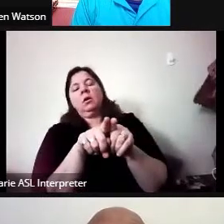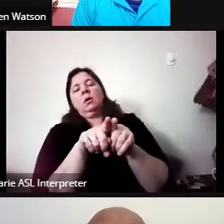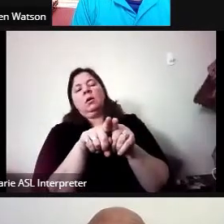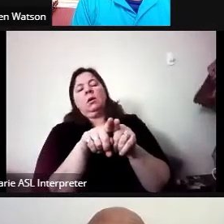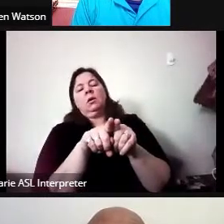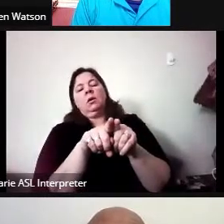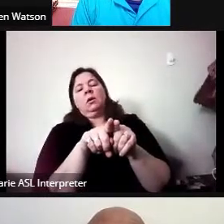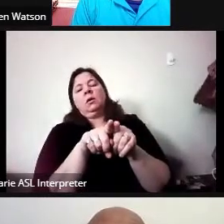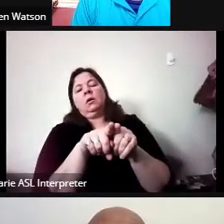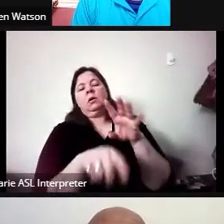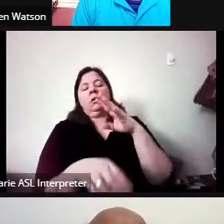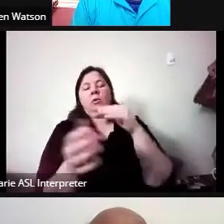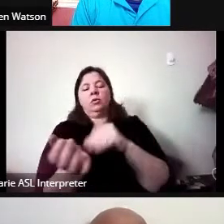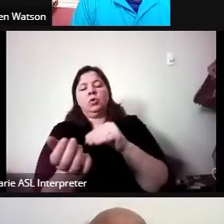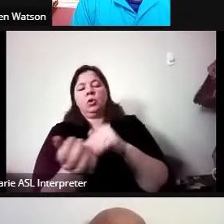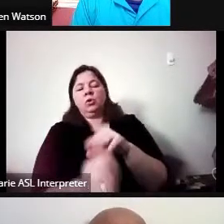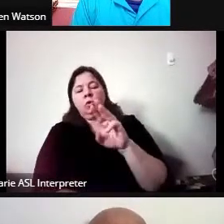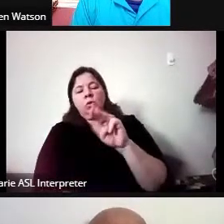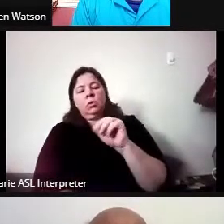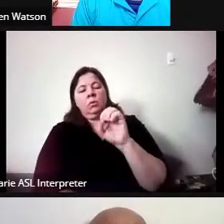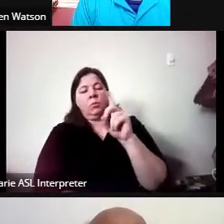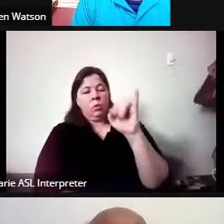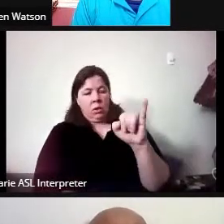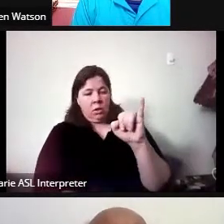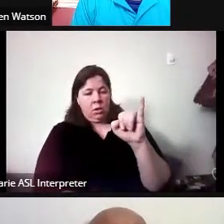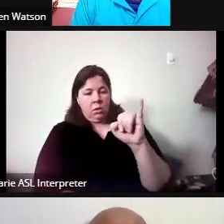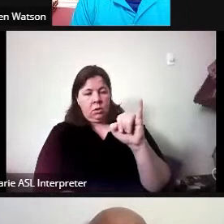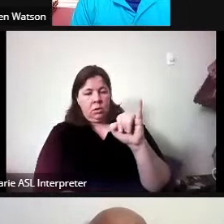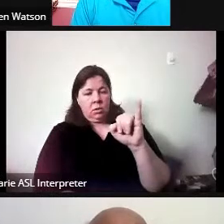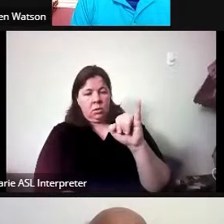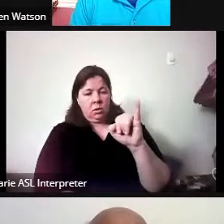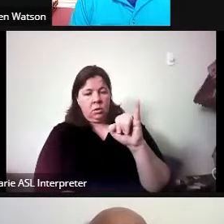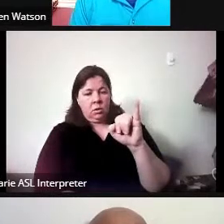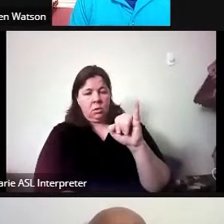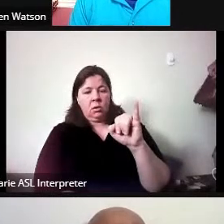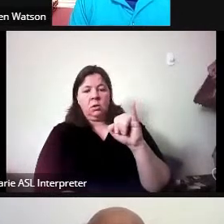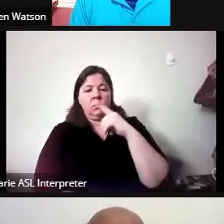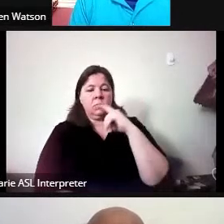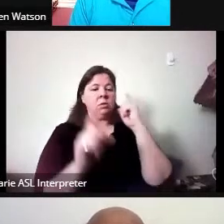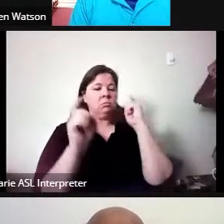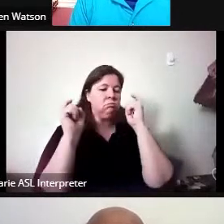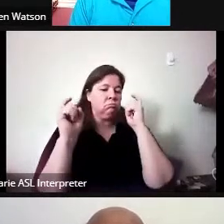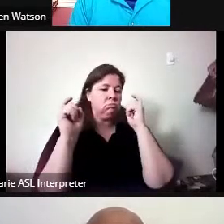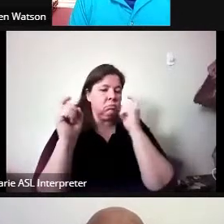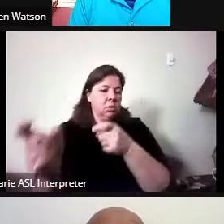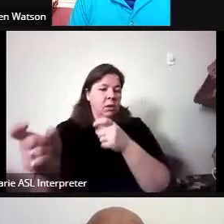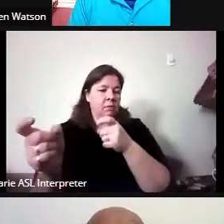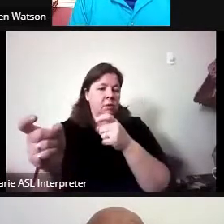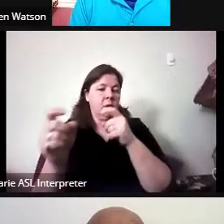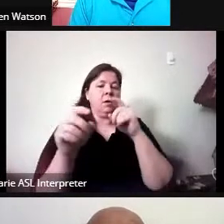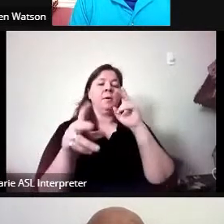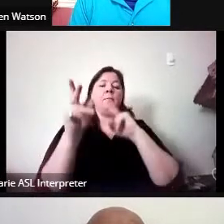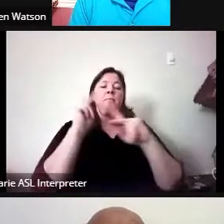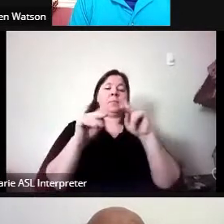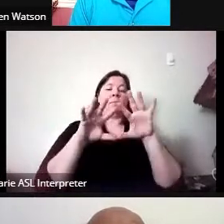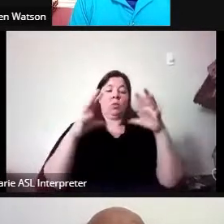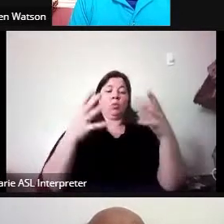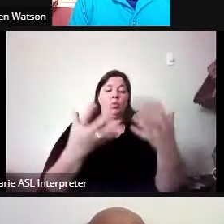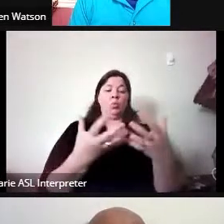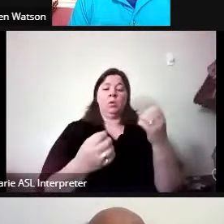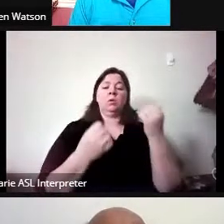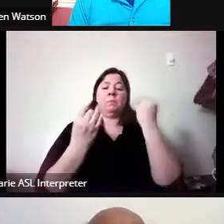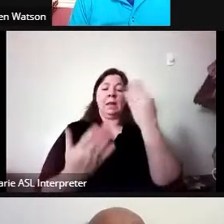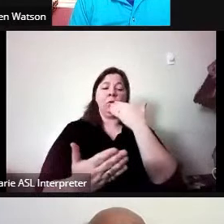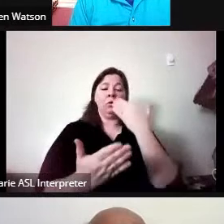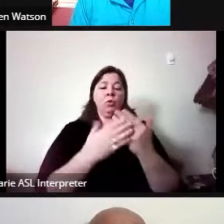even Dr. Modi always say that this is something, a divine gift, that people around the world, so many good people at